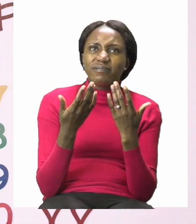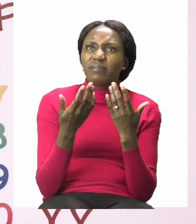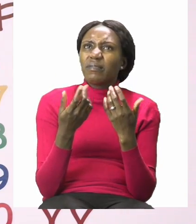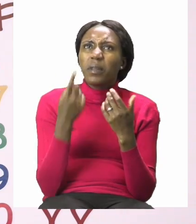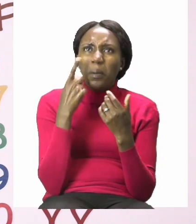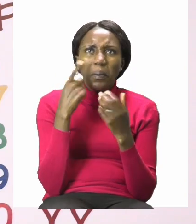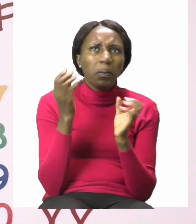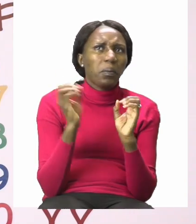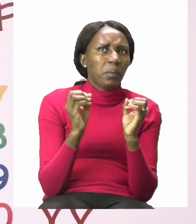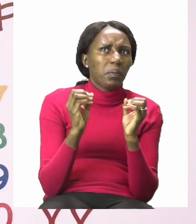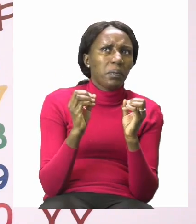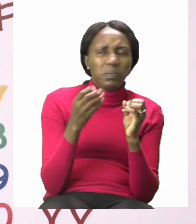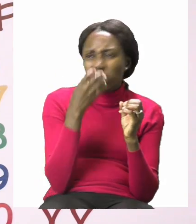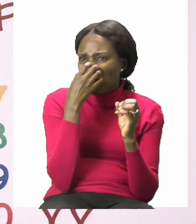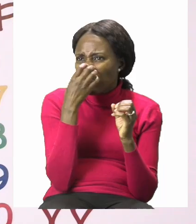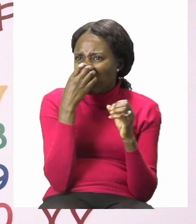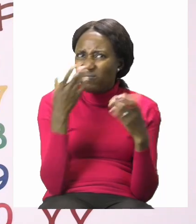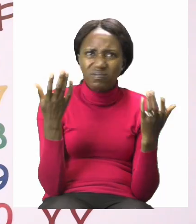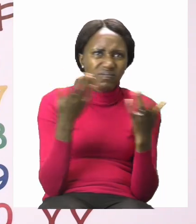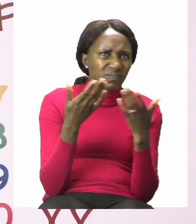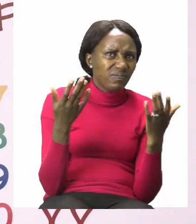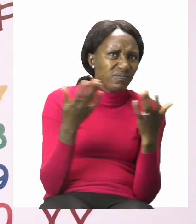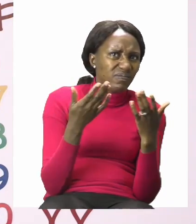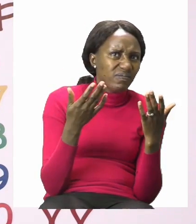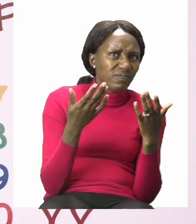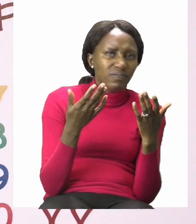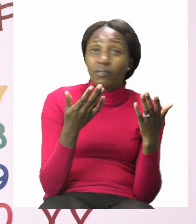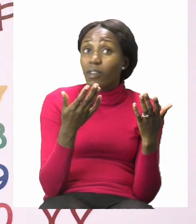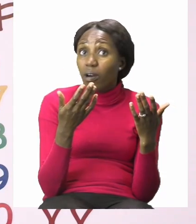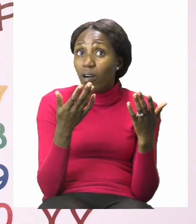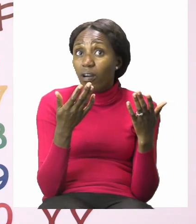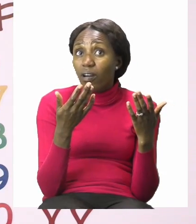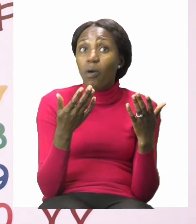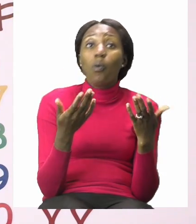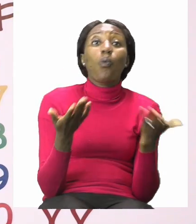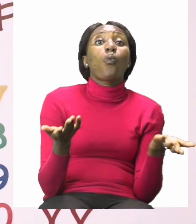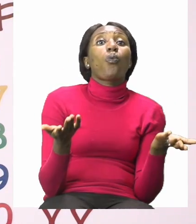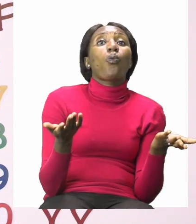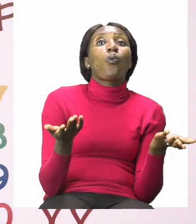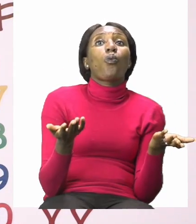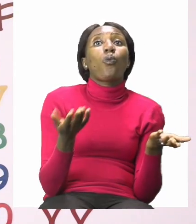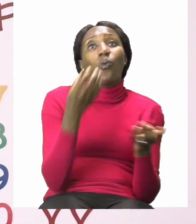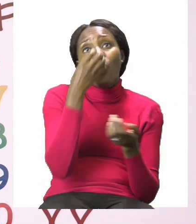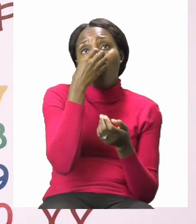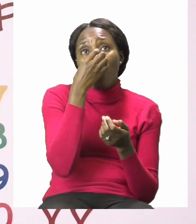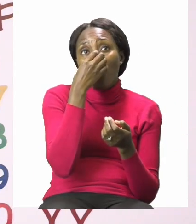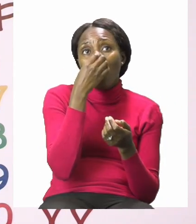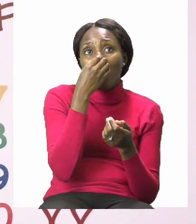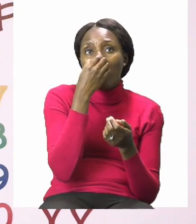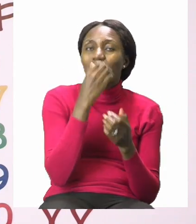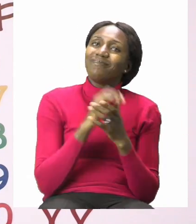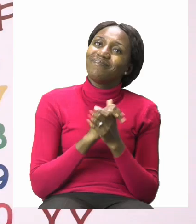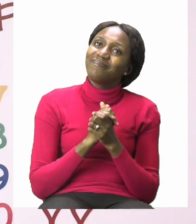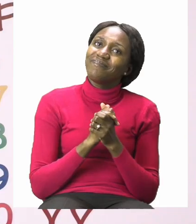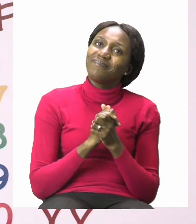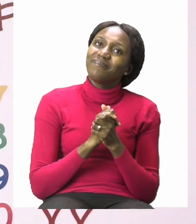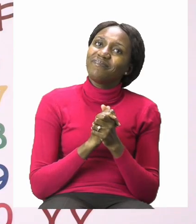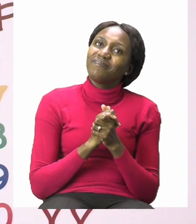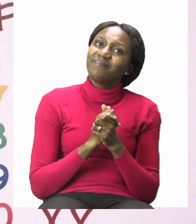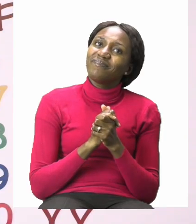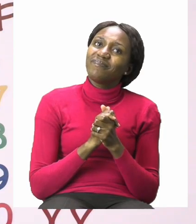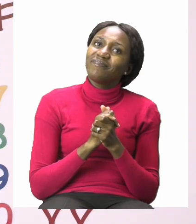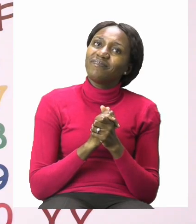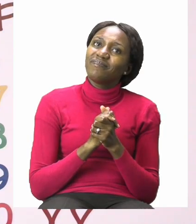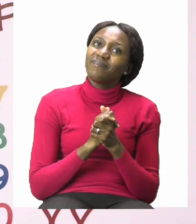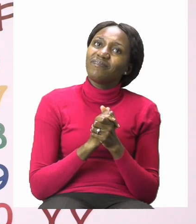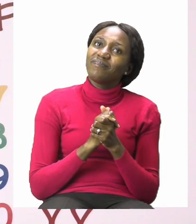the whole day. Sashi? Oh, there you are, Sashi. Are you ready